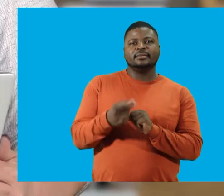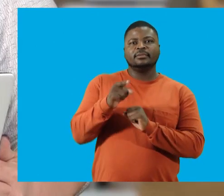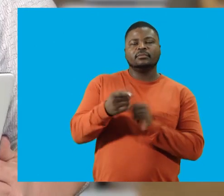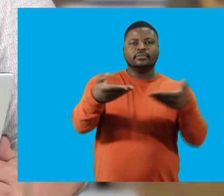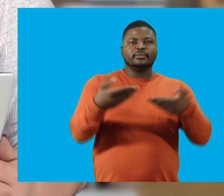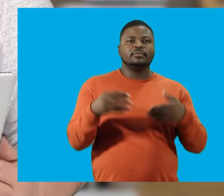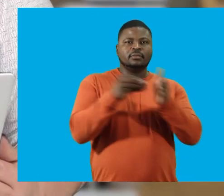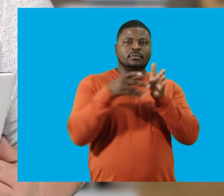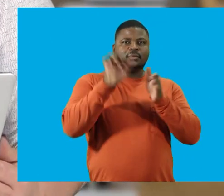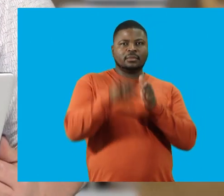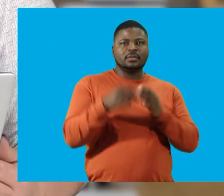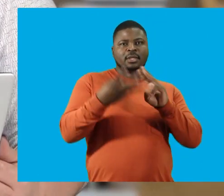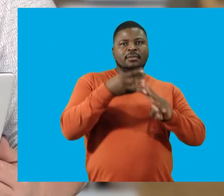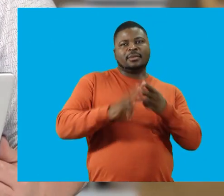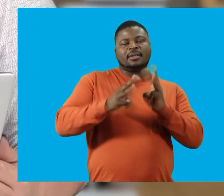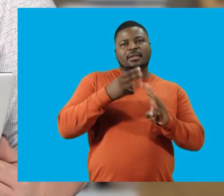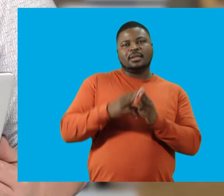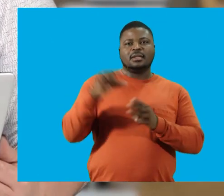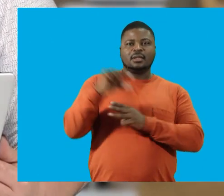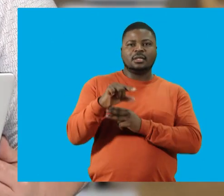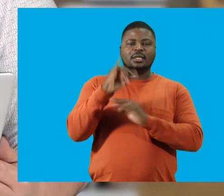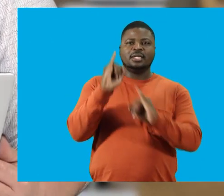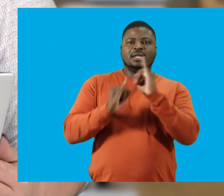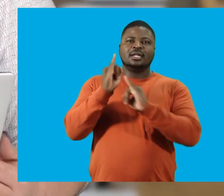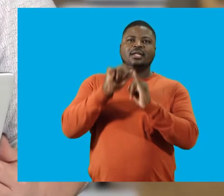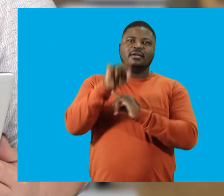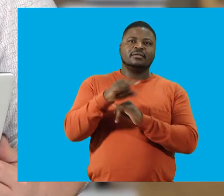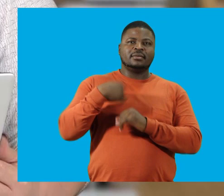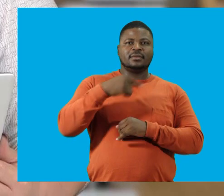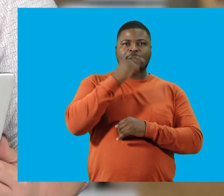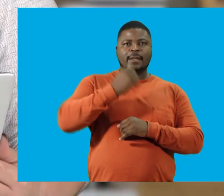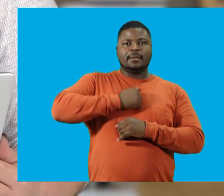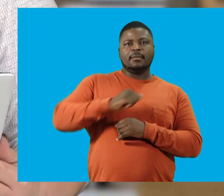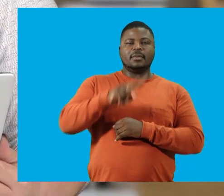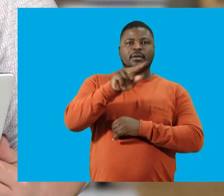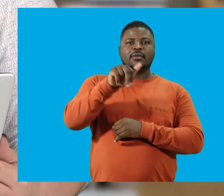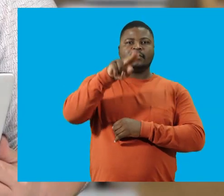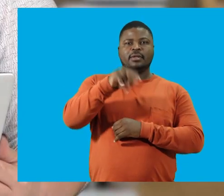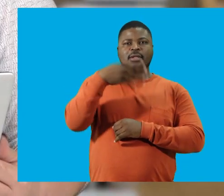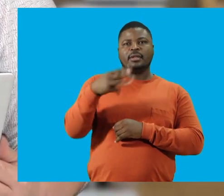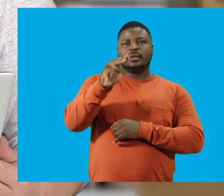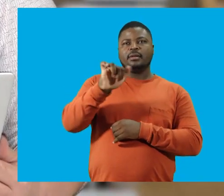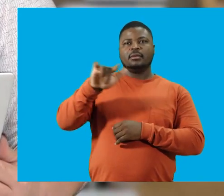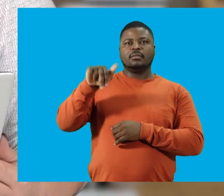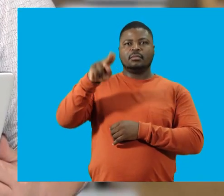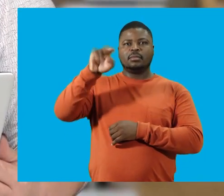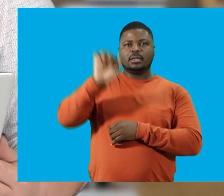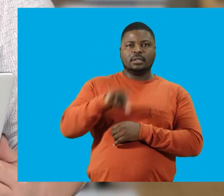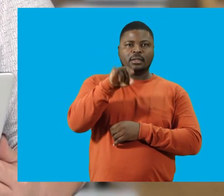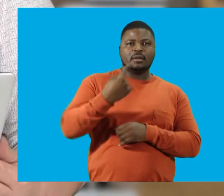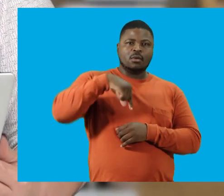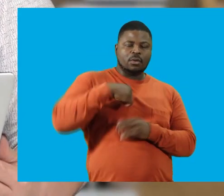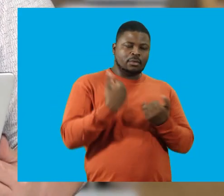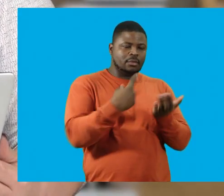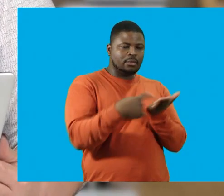Welcome learners, welcome to Mathematical Literacy, grade 11. I am Ms. Ninobert Vermeulen and today